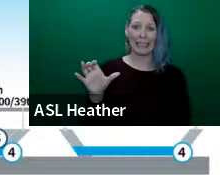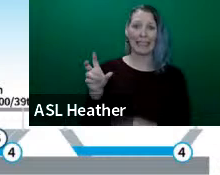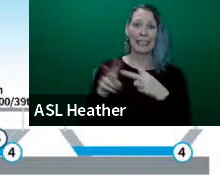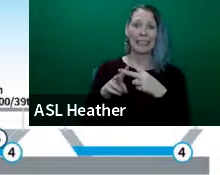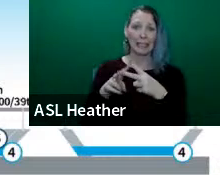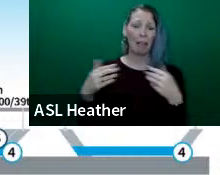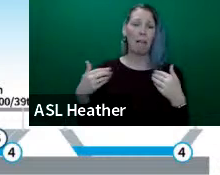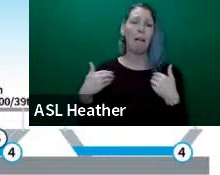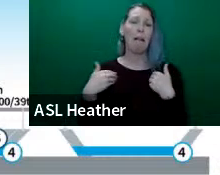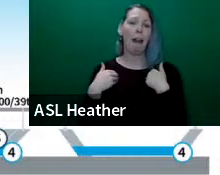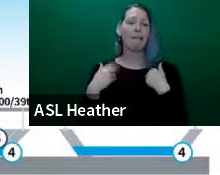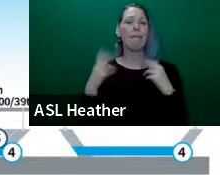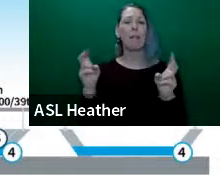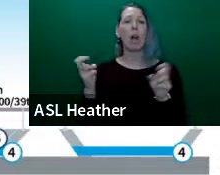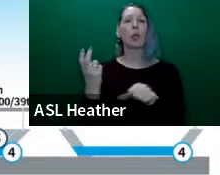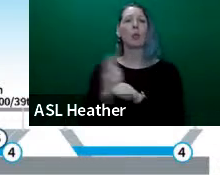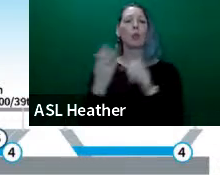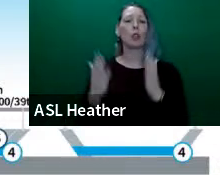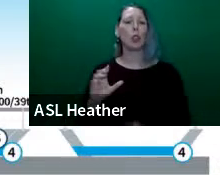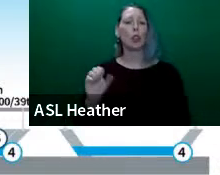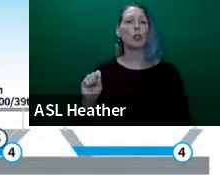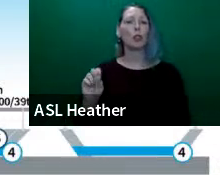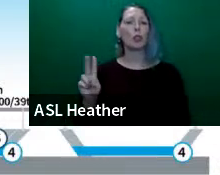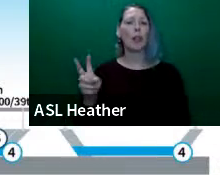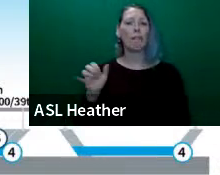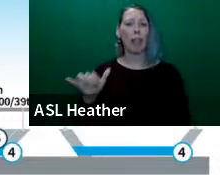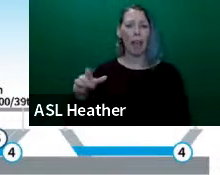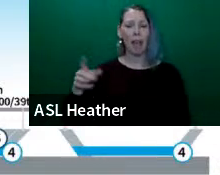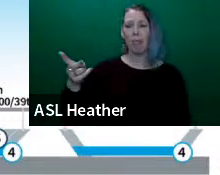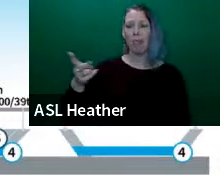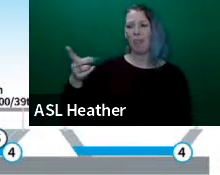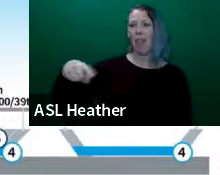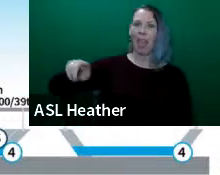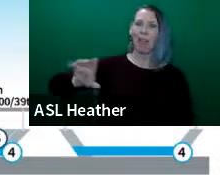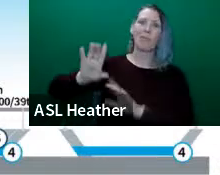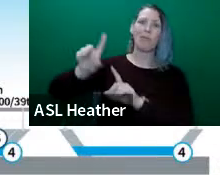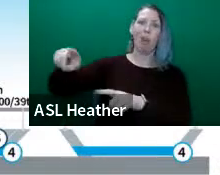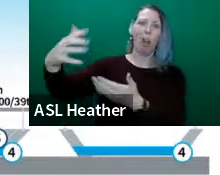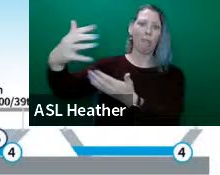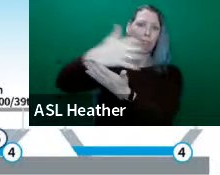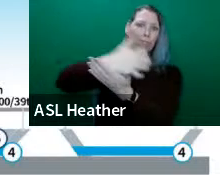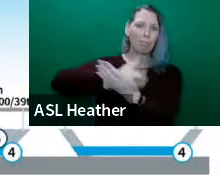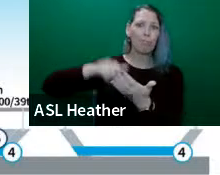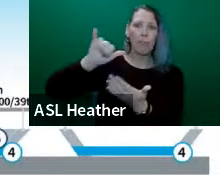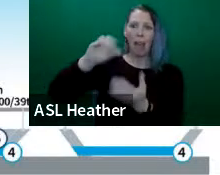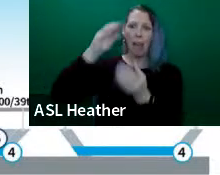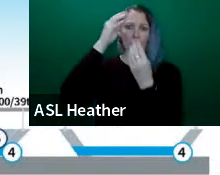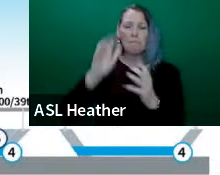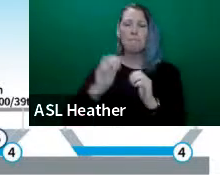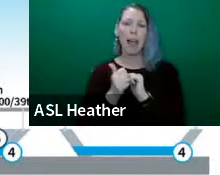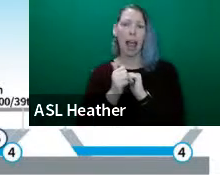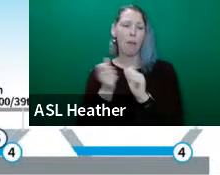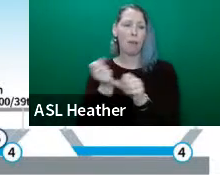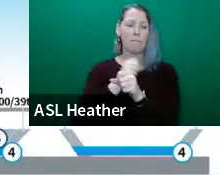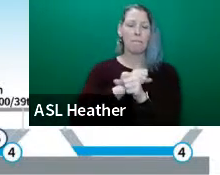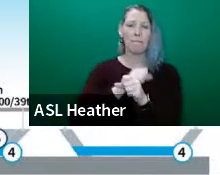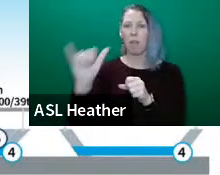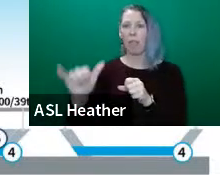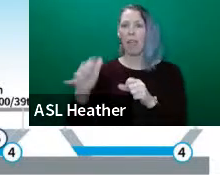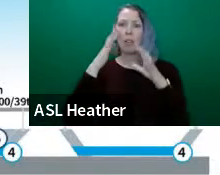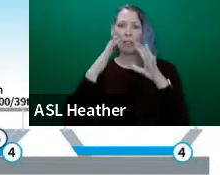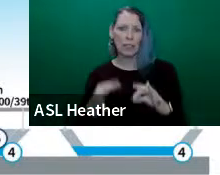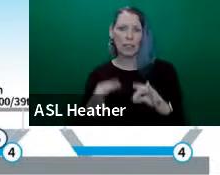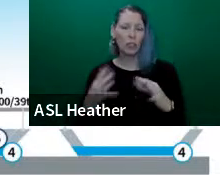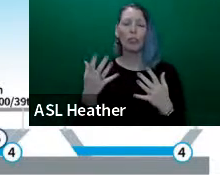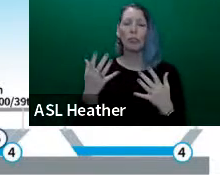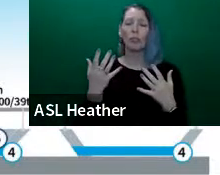kind of user surveys that they go out and collect, and they collect this information on how you'll make those choices, Commissioner Hardesty,